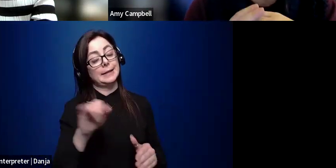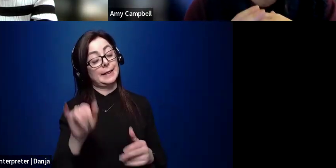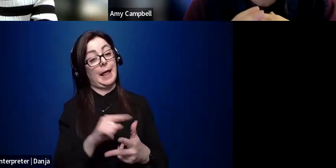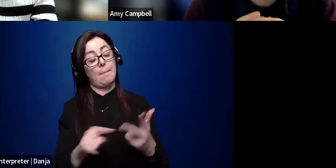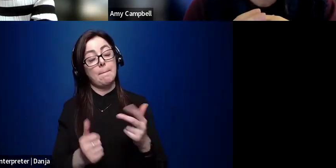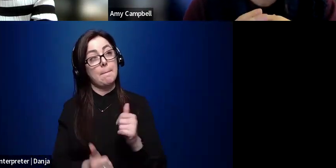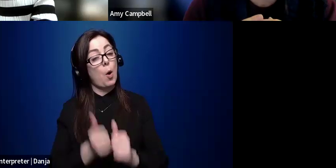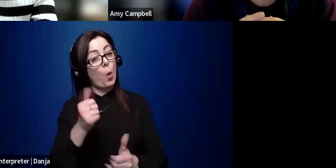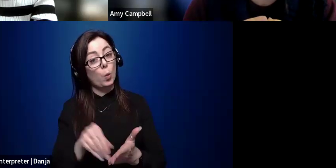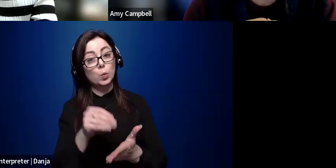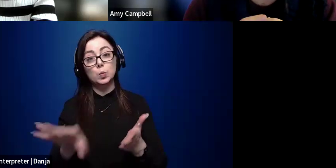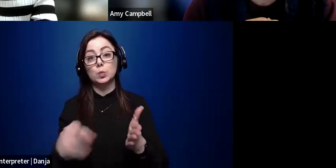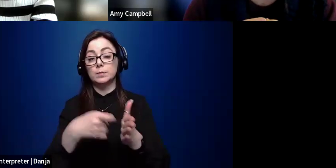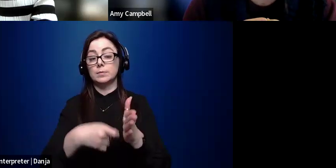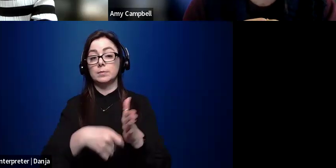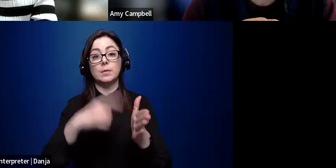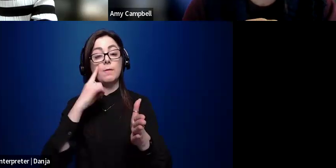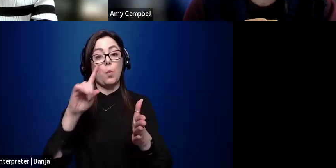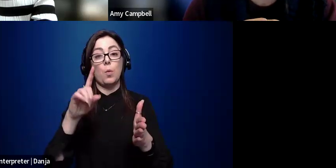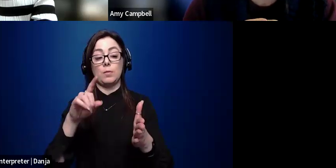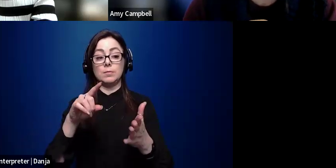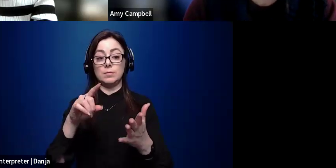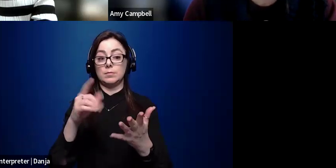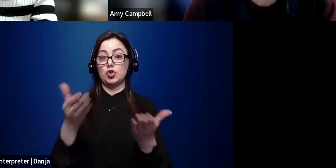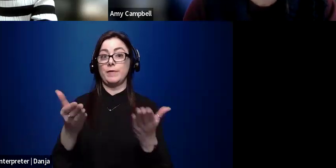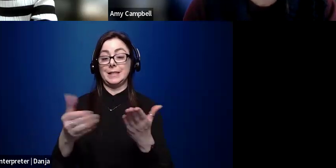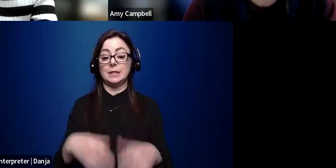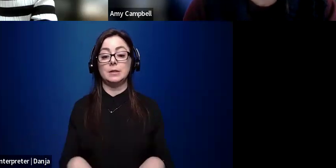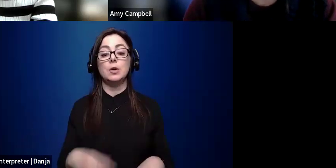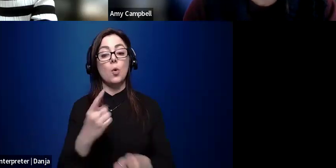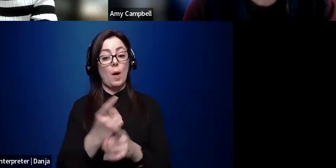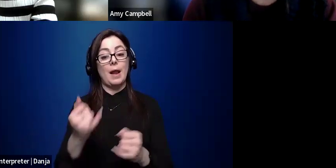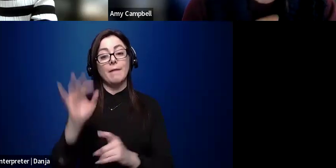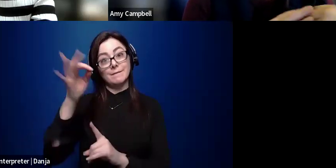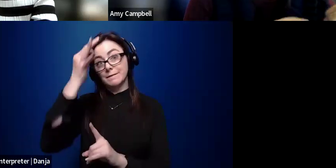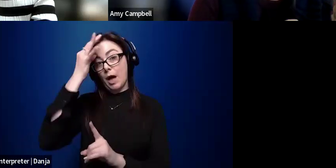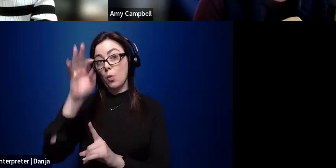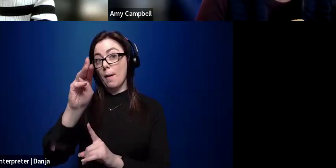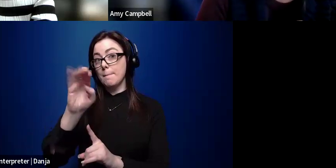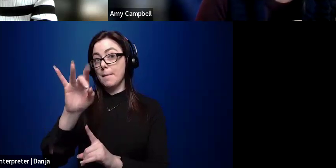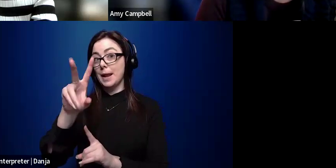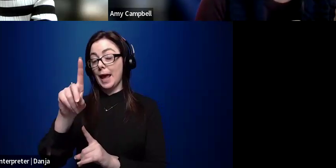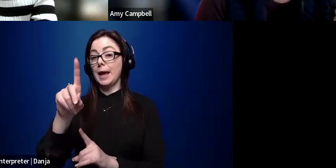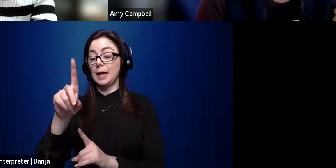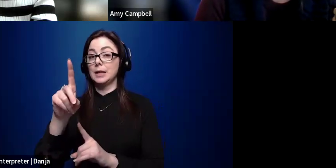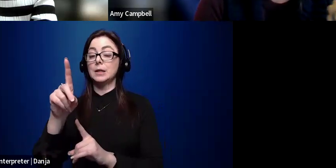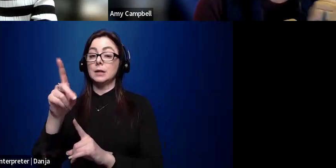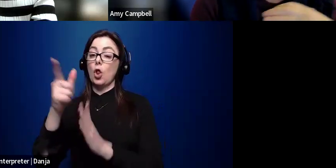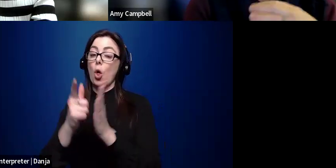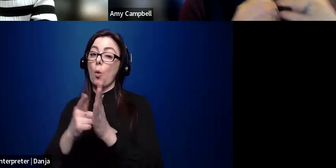So right now, our federal Medicaid law requires us to pay for the most expensive stuff, but not the less costly